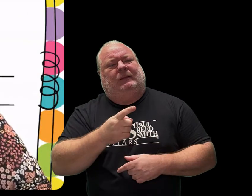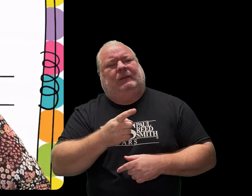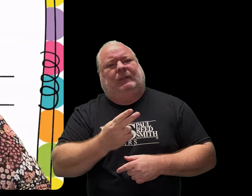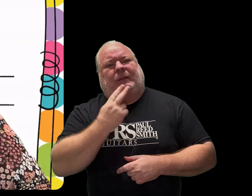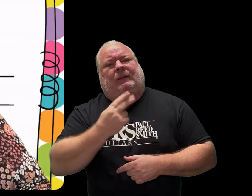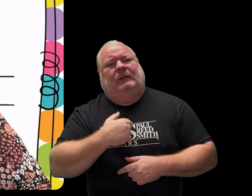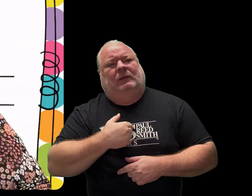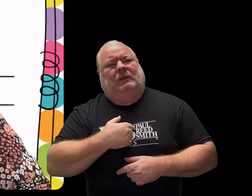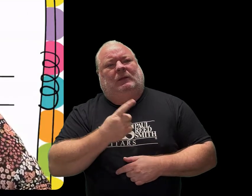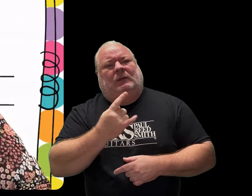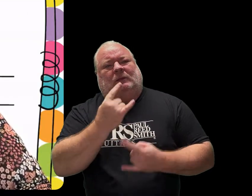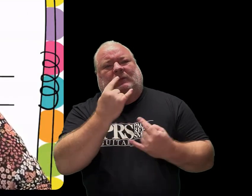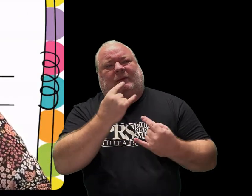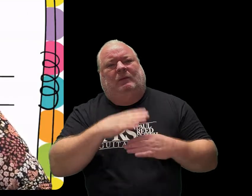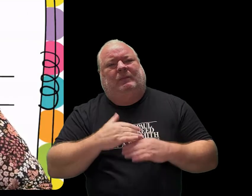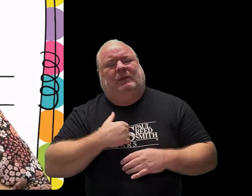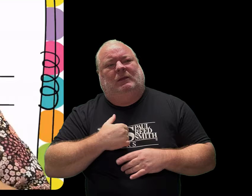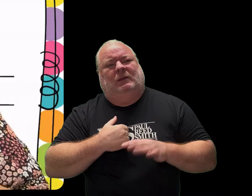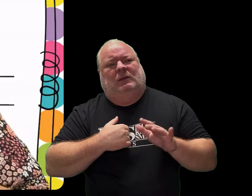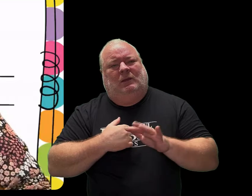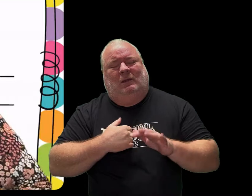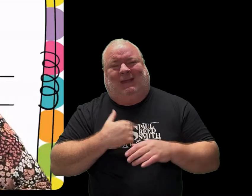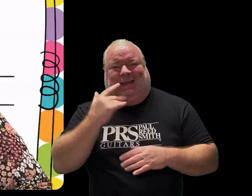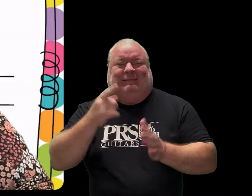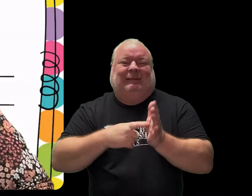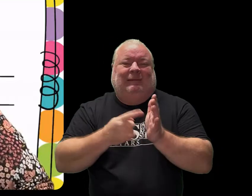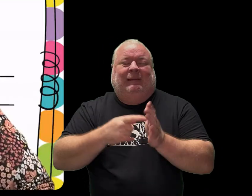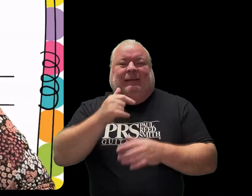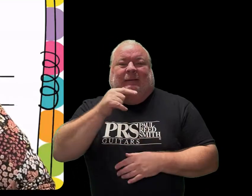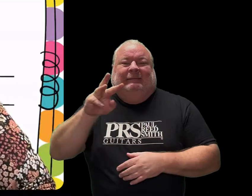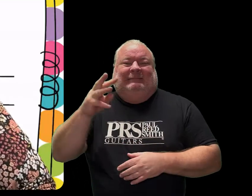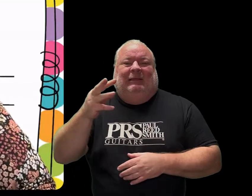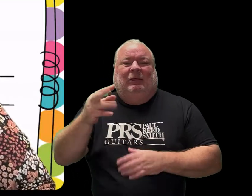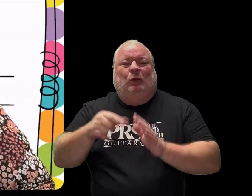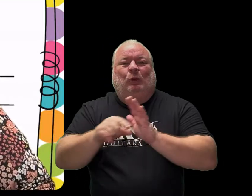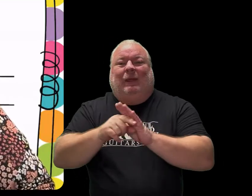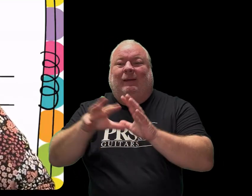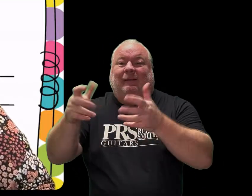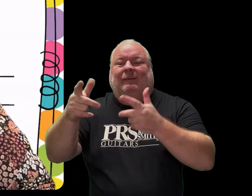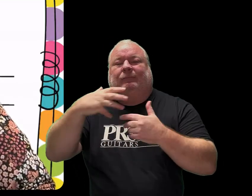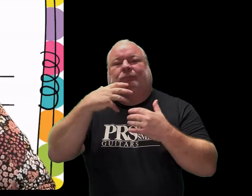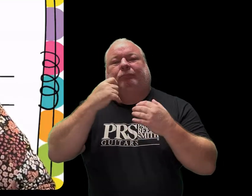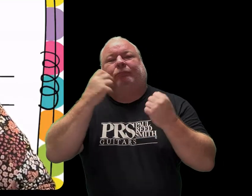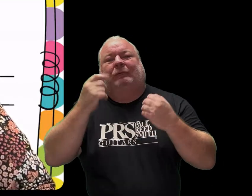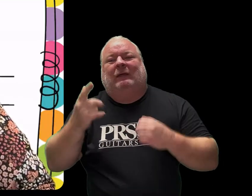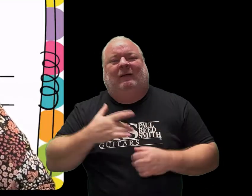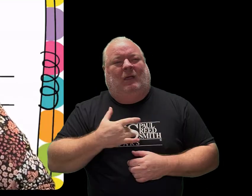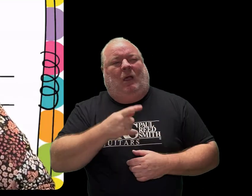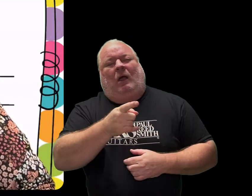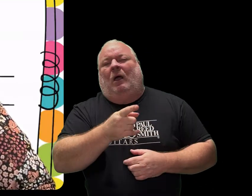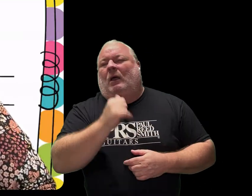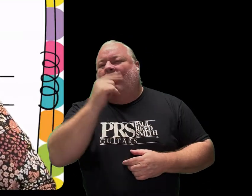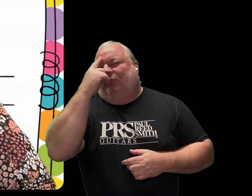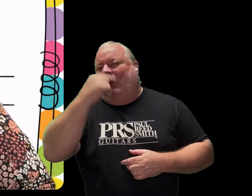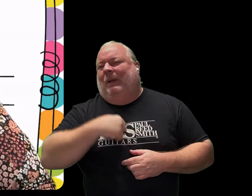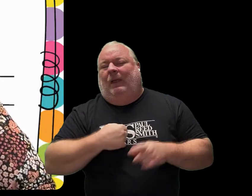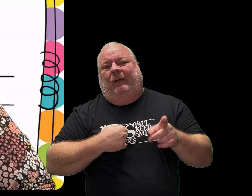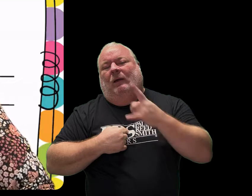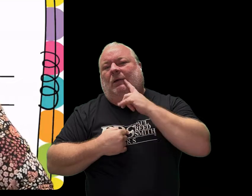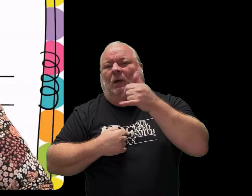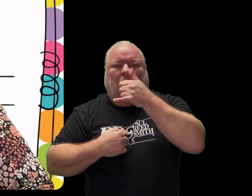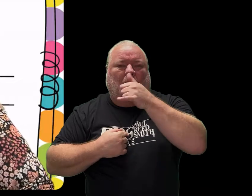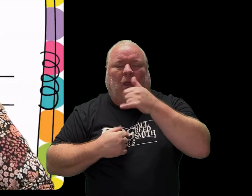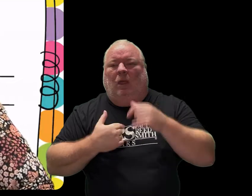sixth graders sometimes think that some of the stuff I talk about is really not for them